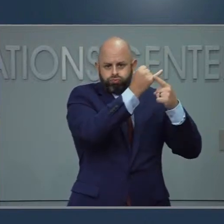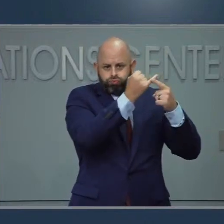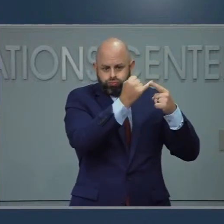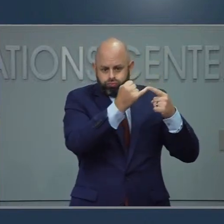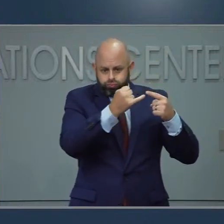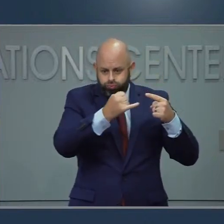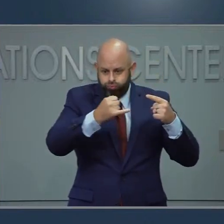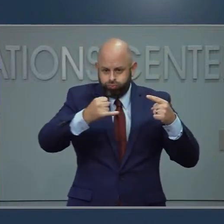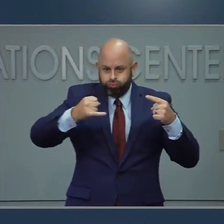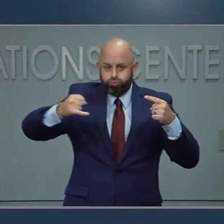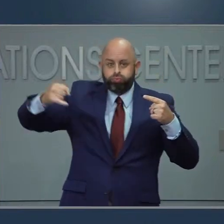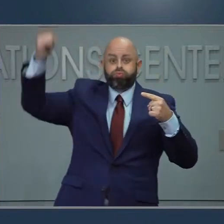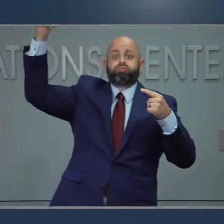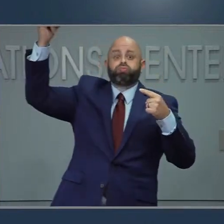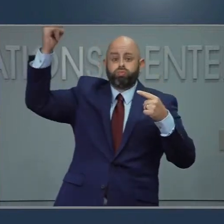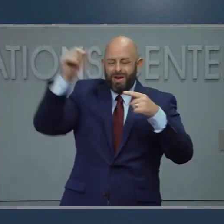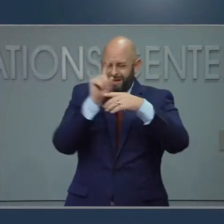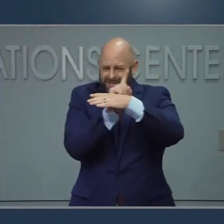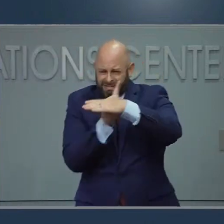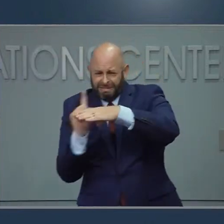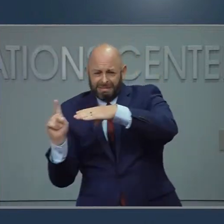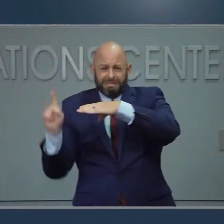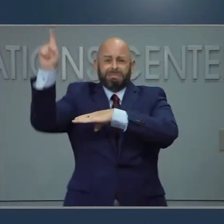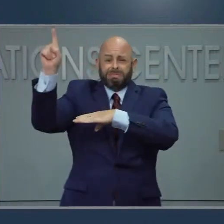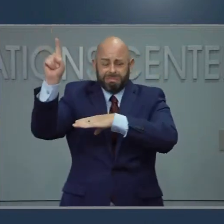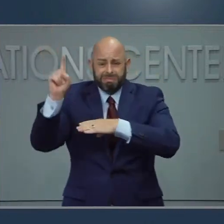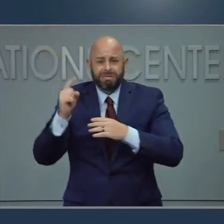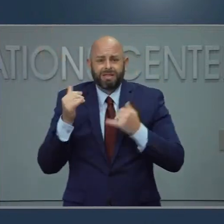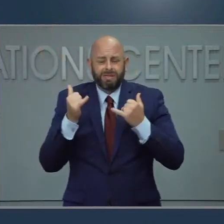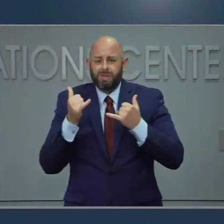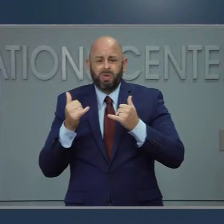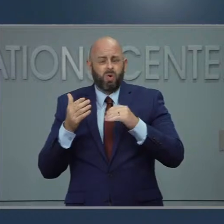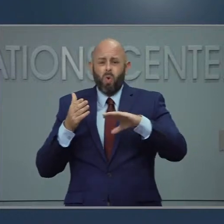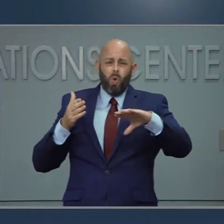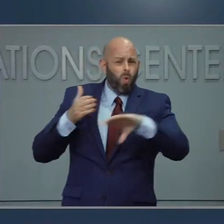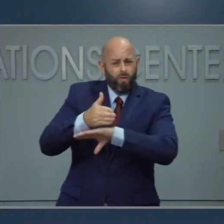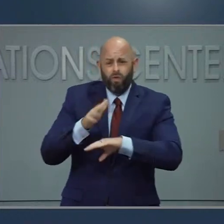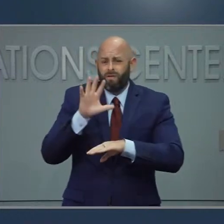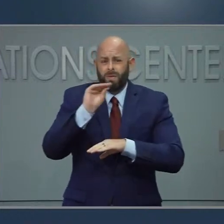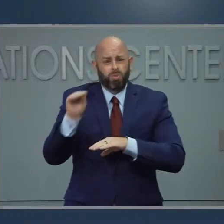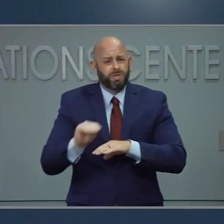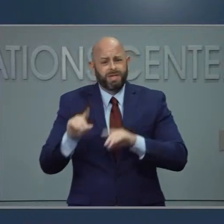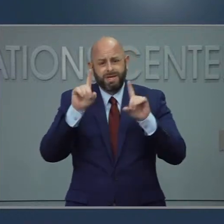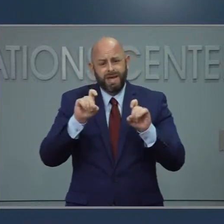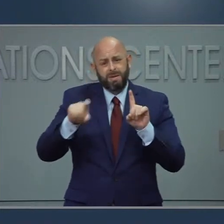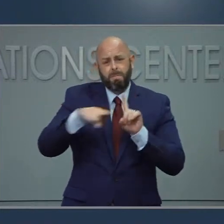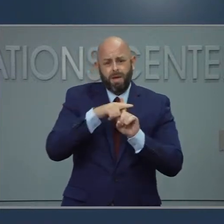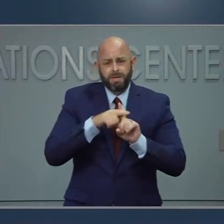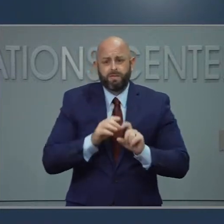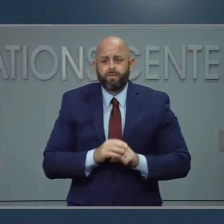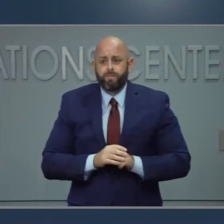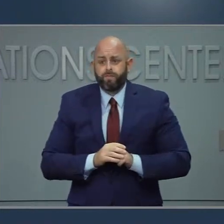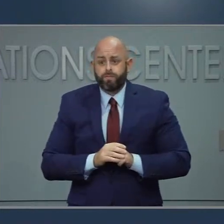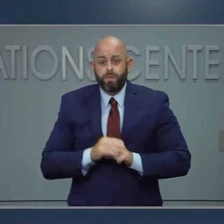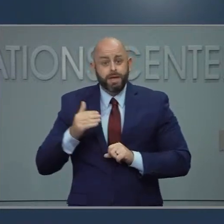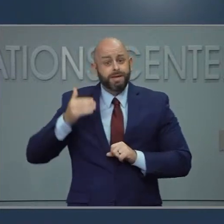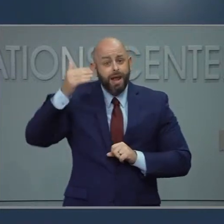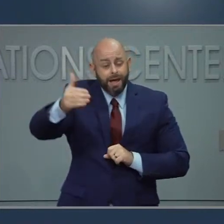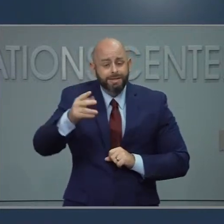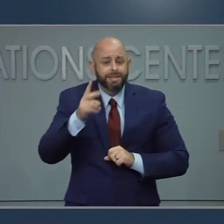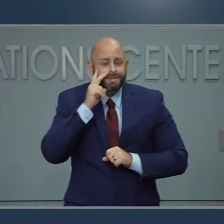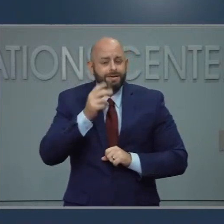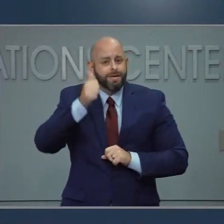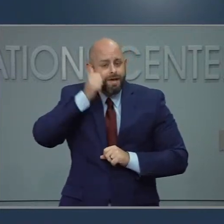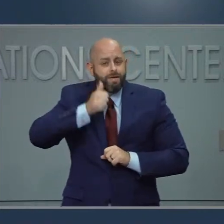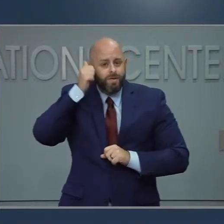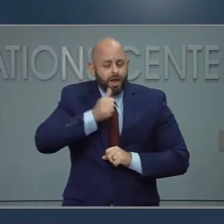increasing rapidly and is now well above our threshold of 5%. On our next graph, we look at